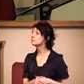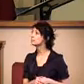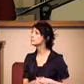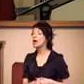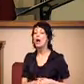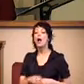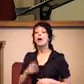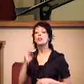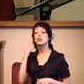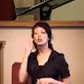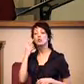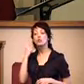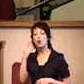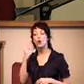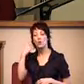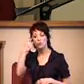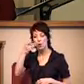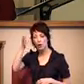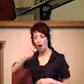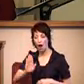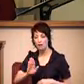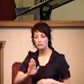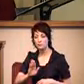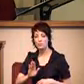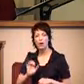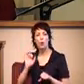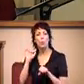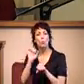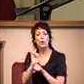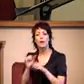Look for God at work in the world.